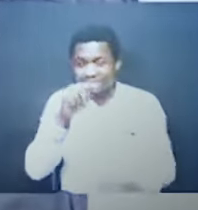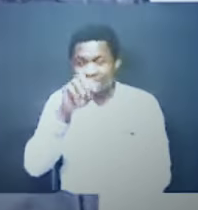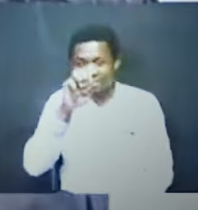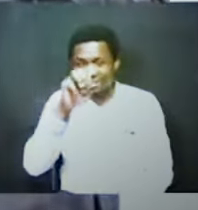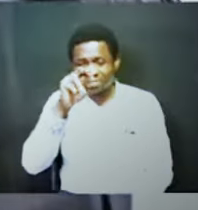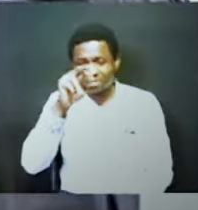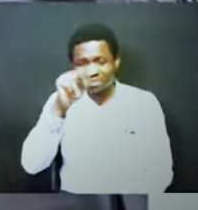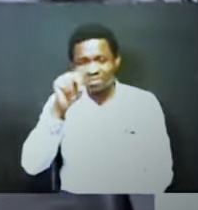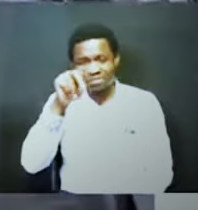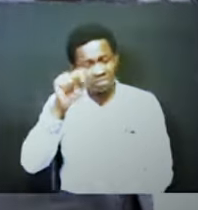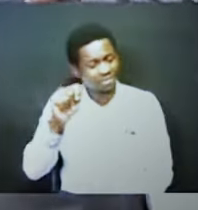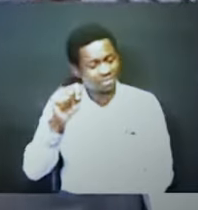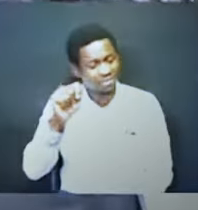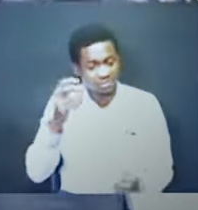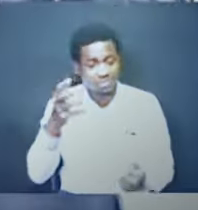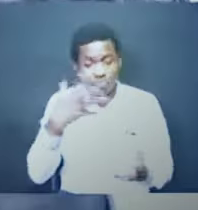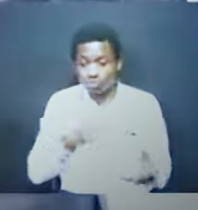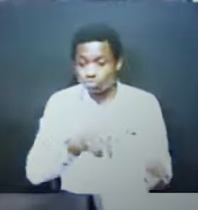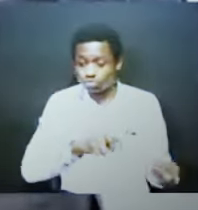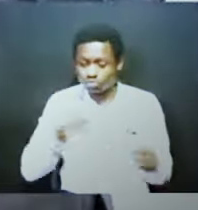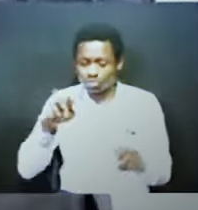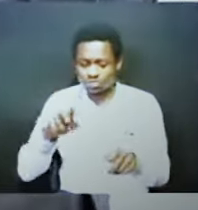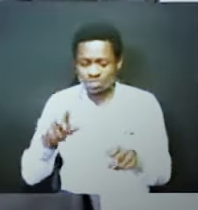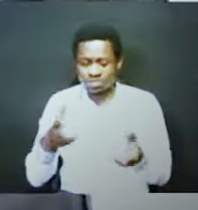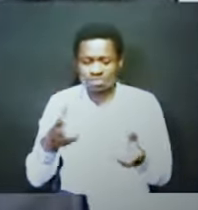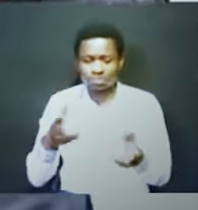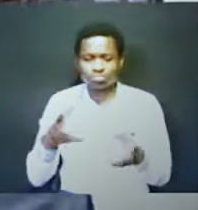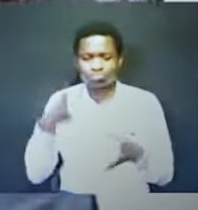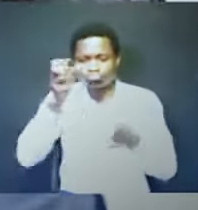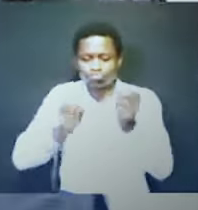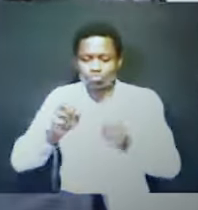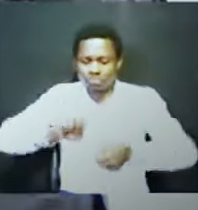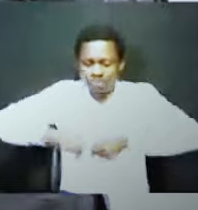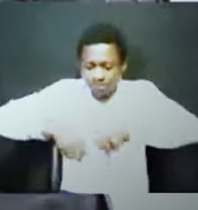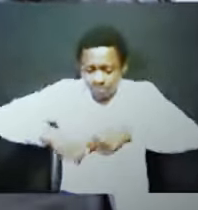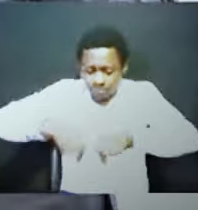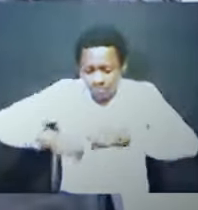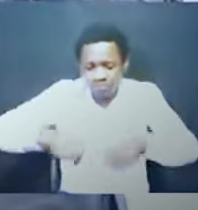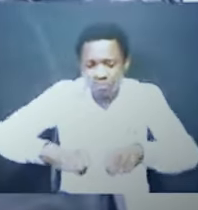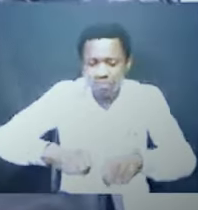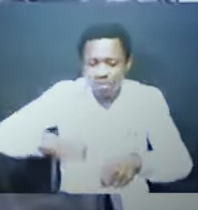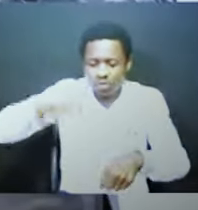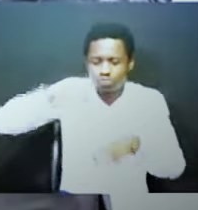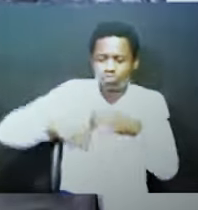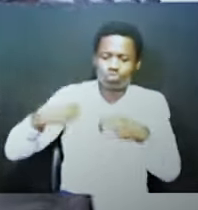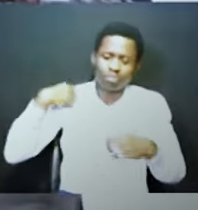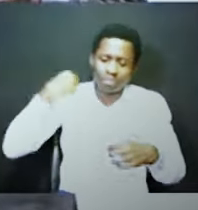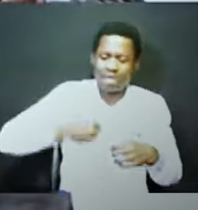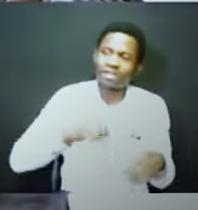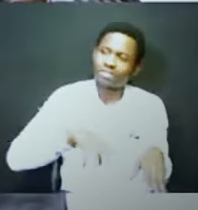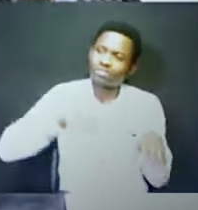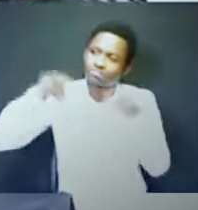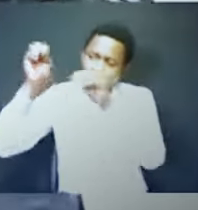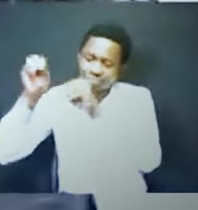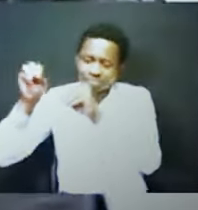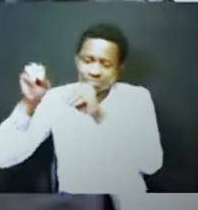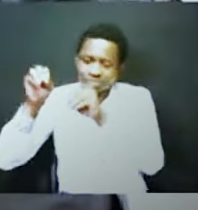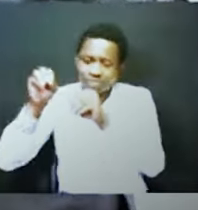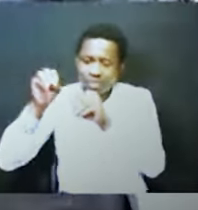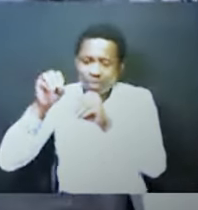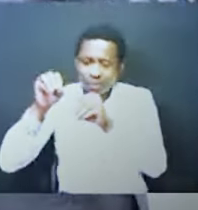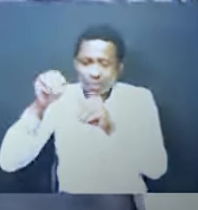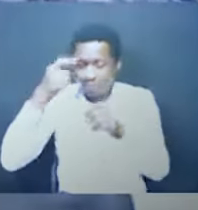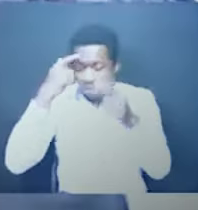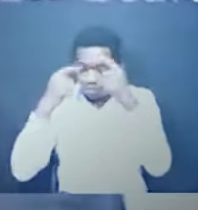gone. Yes. Not just say Abraham, na bra boni nyina no otena into maden mu chresem say na oni boshe krono ara adidi